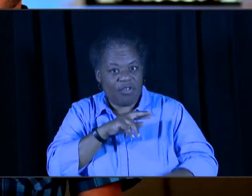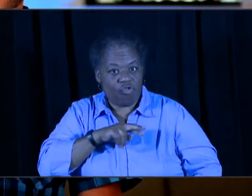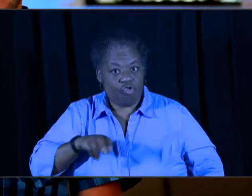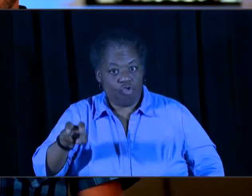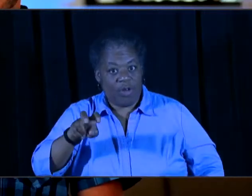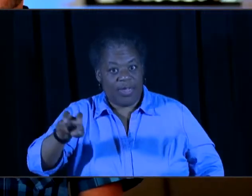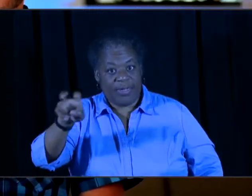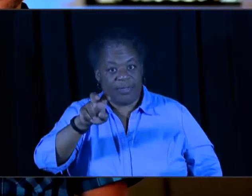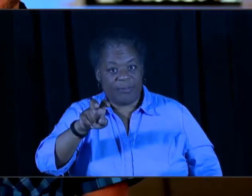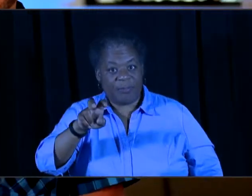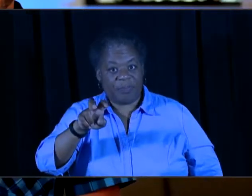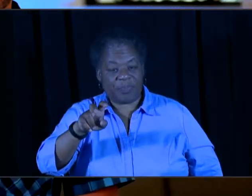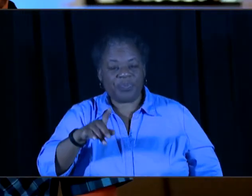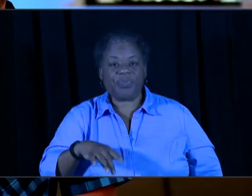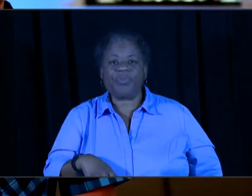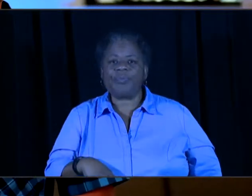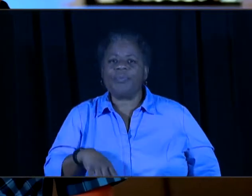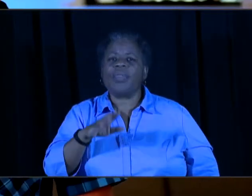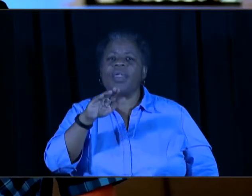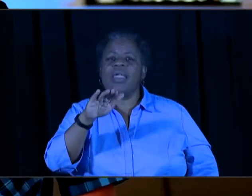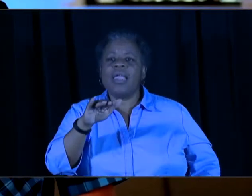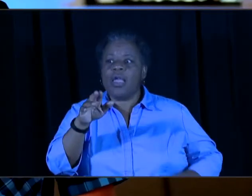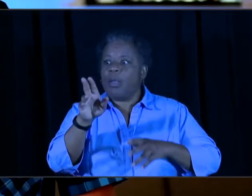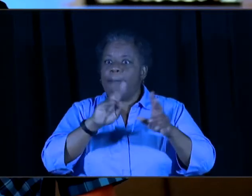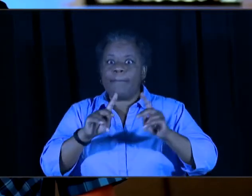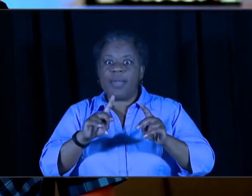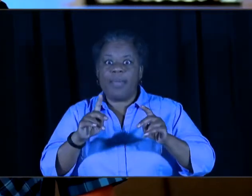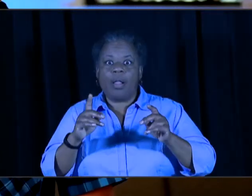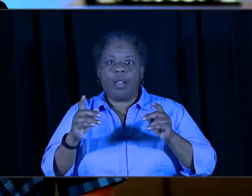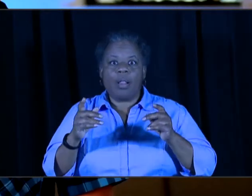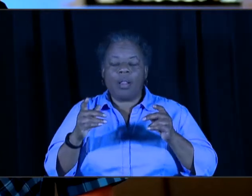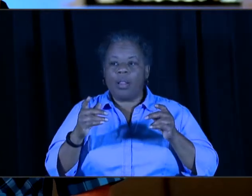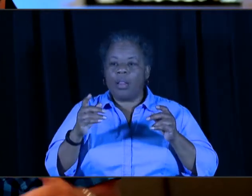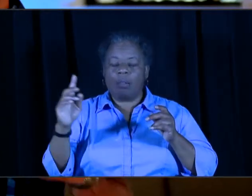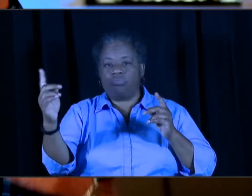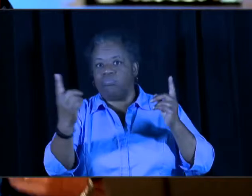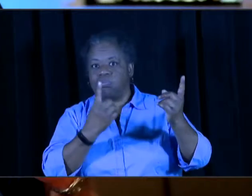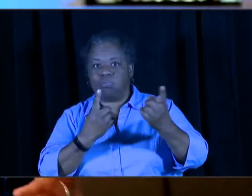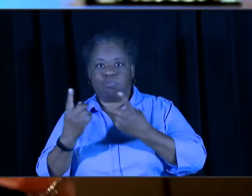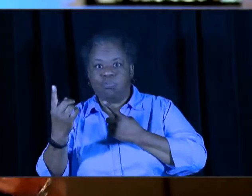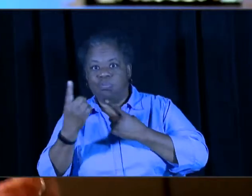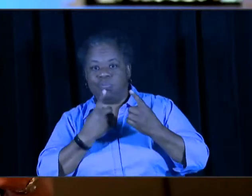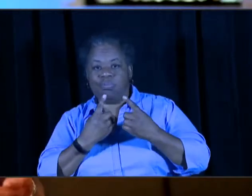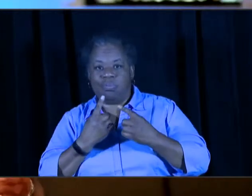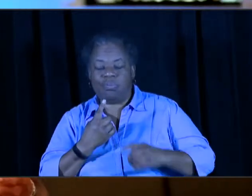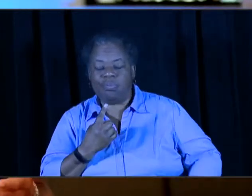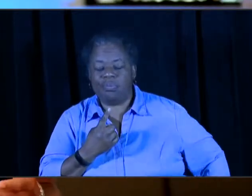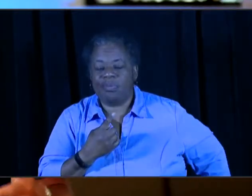In those lobby conversations that I have with people after services, I will often